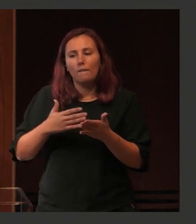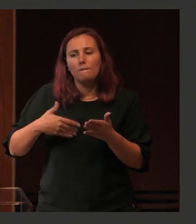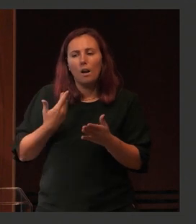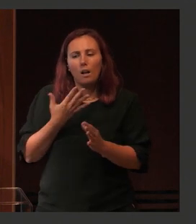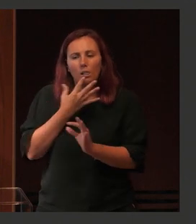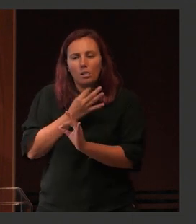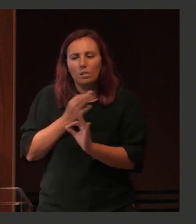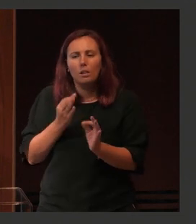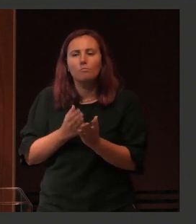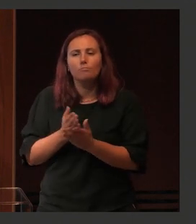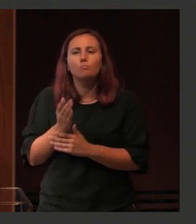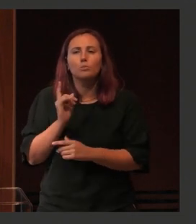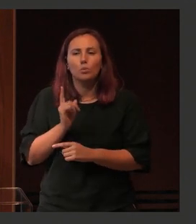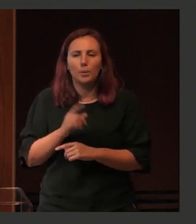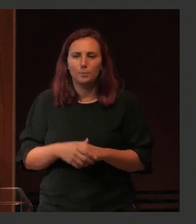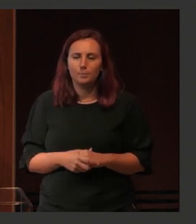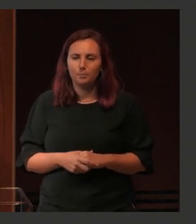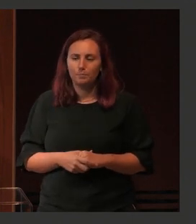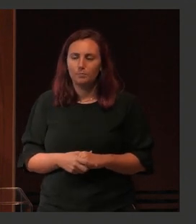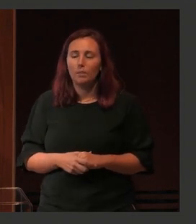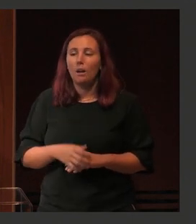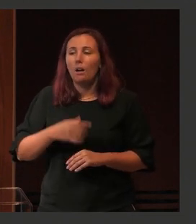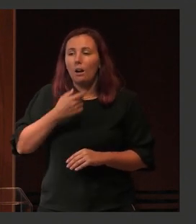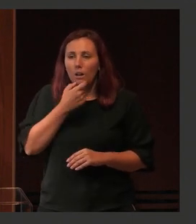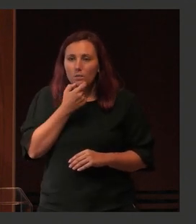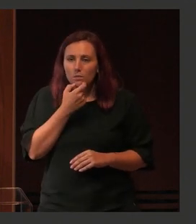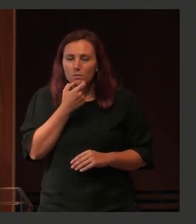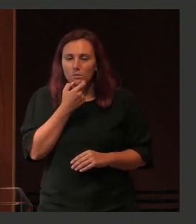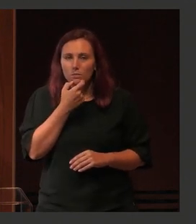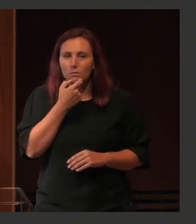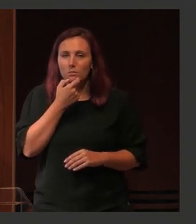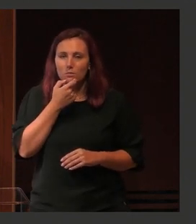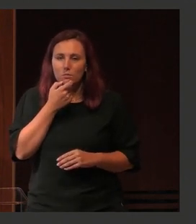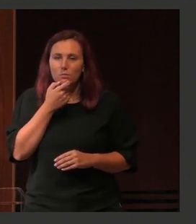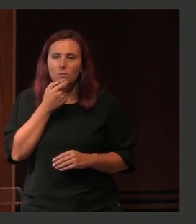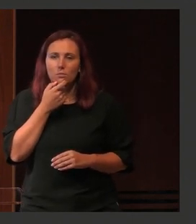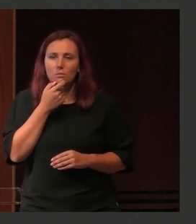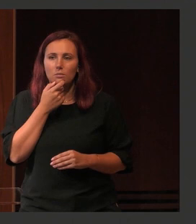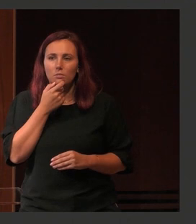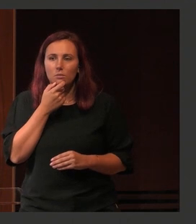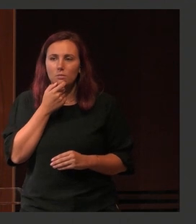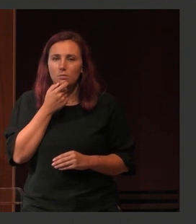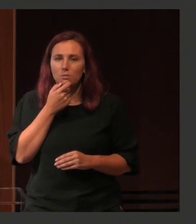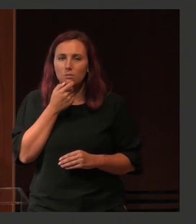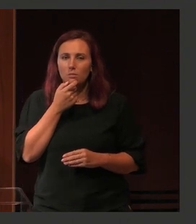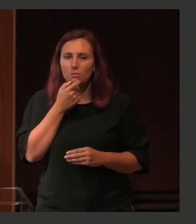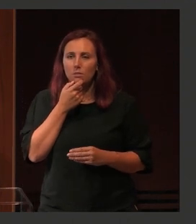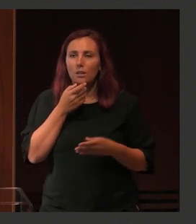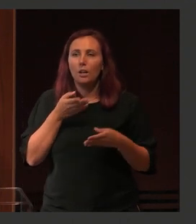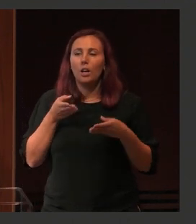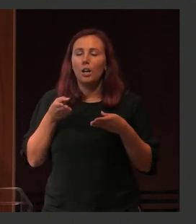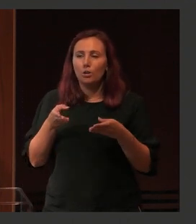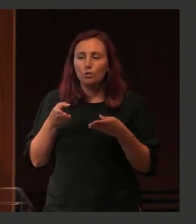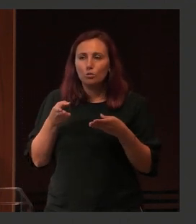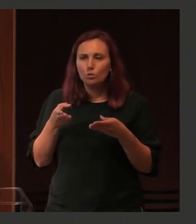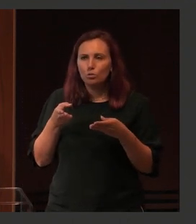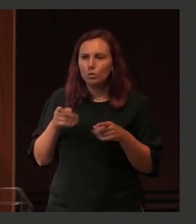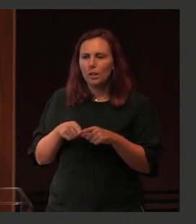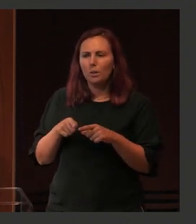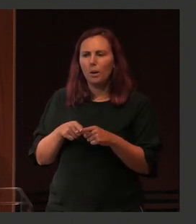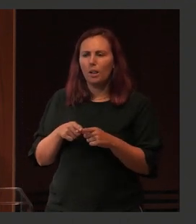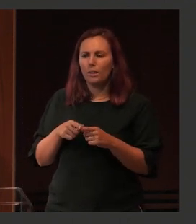is effective in concrete when it helps to close the educational gap. So between